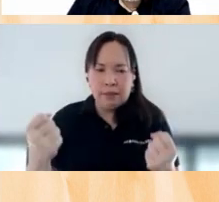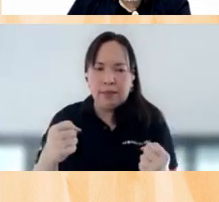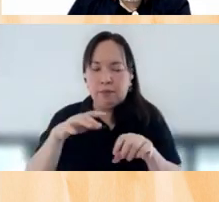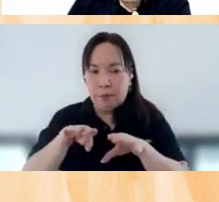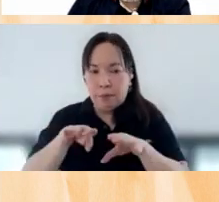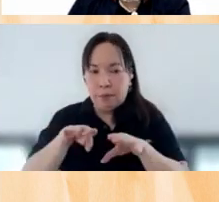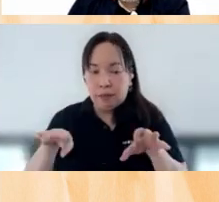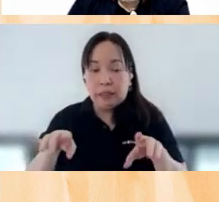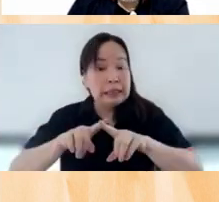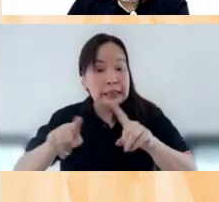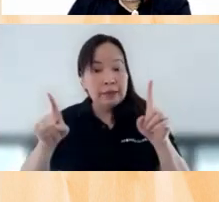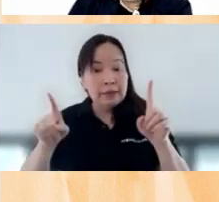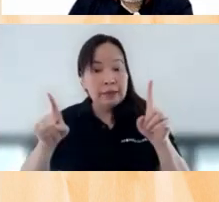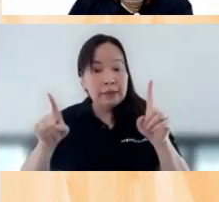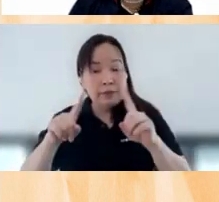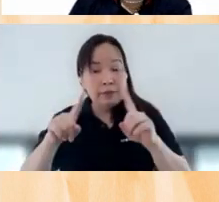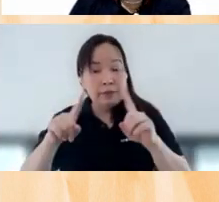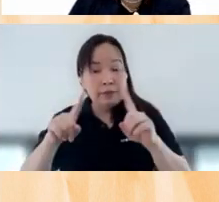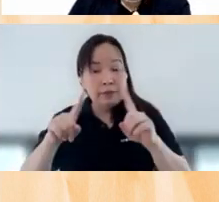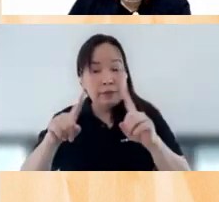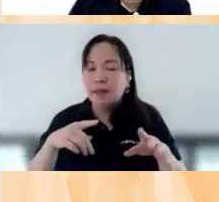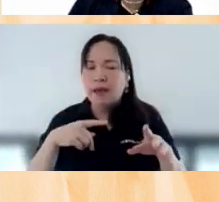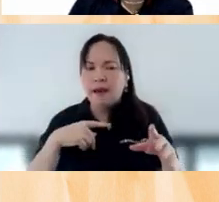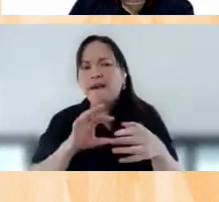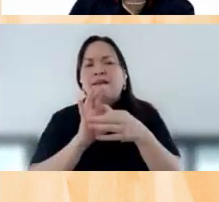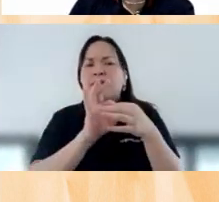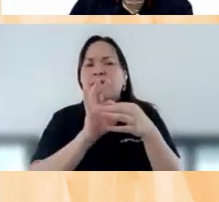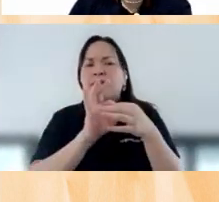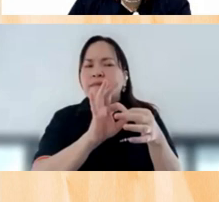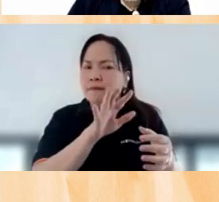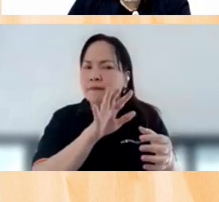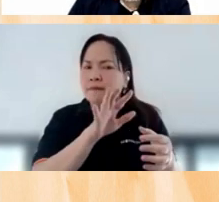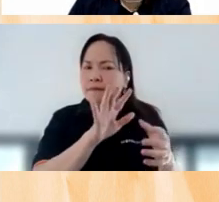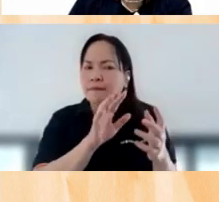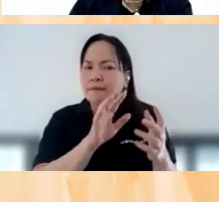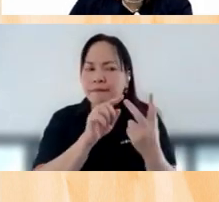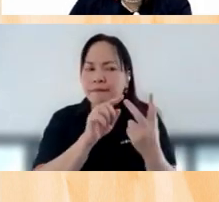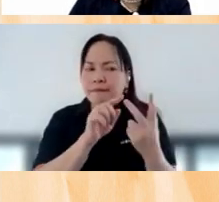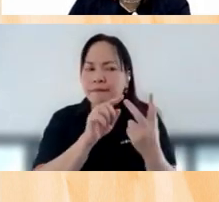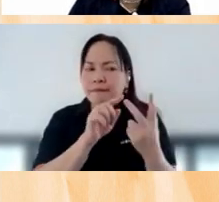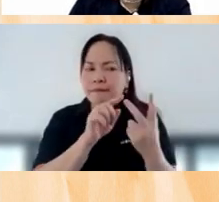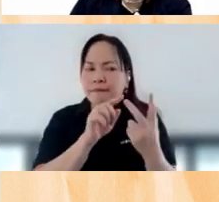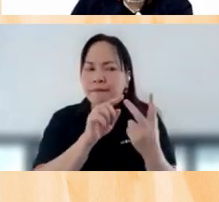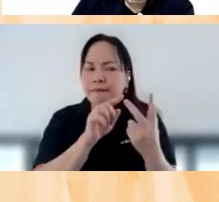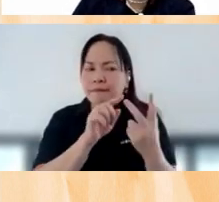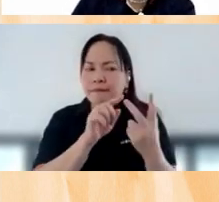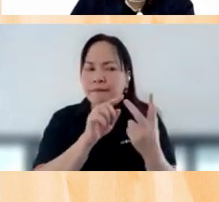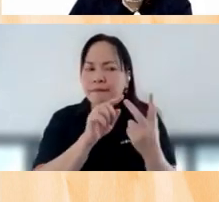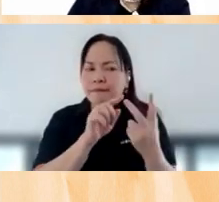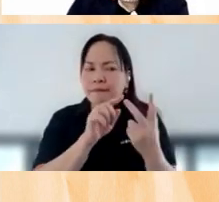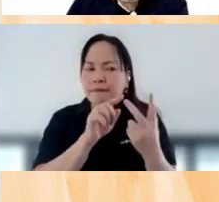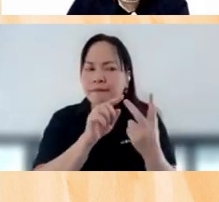adverse effects of other stressors. So it protects them, no, from these stressors. Therefore, we want to reduce the